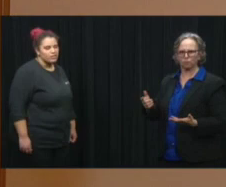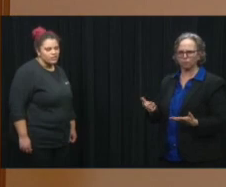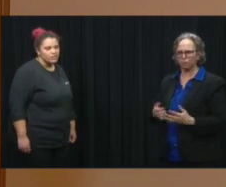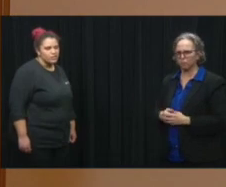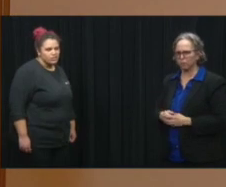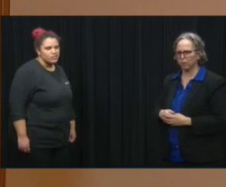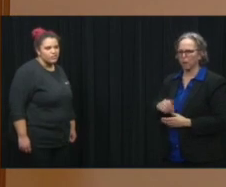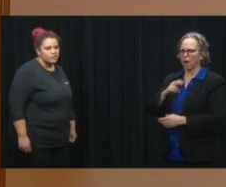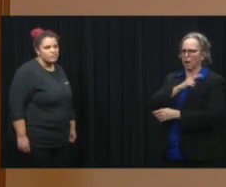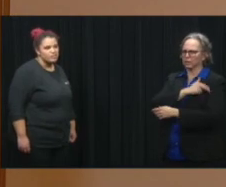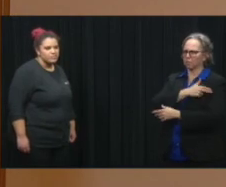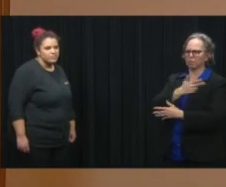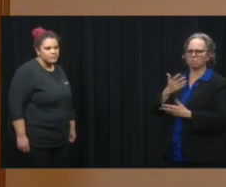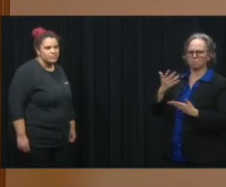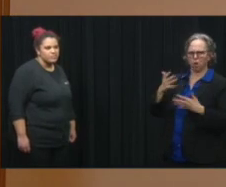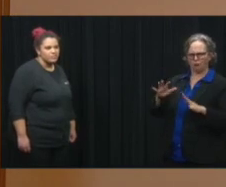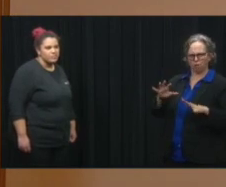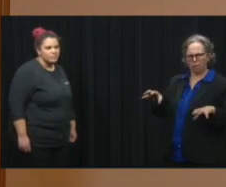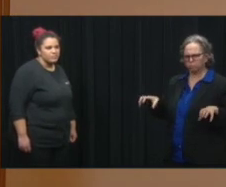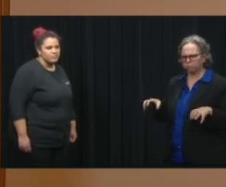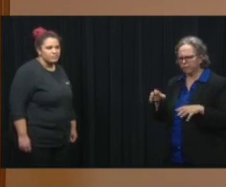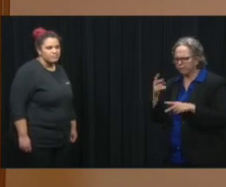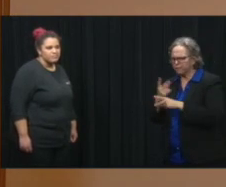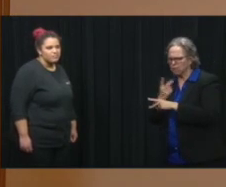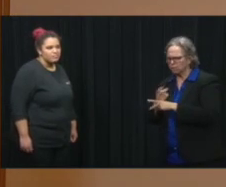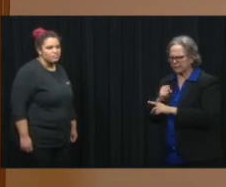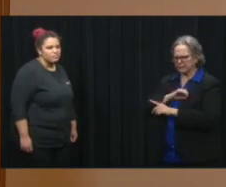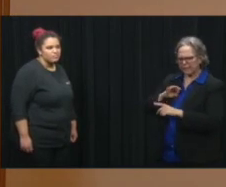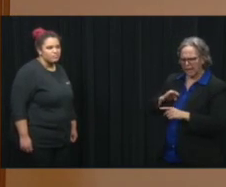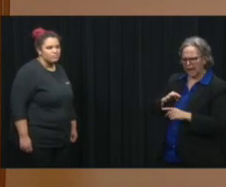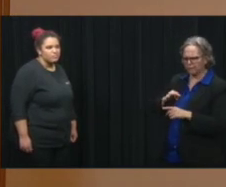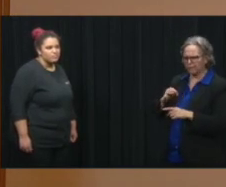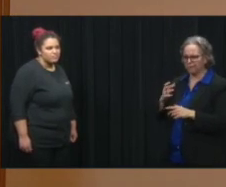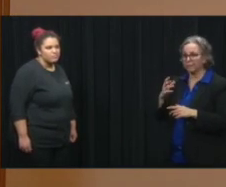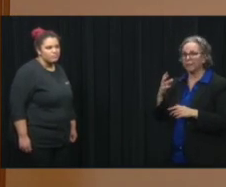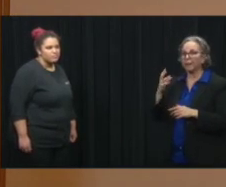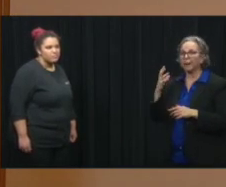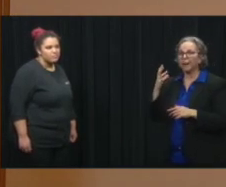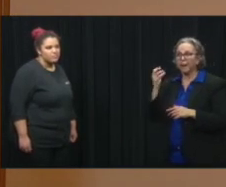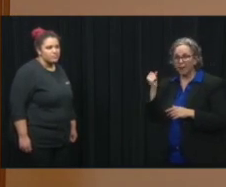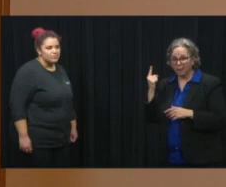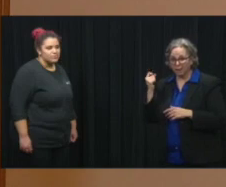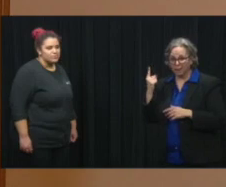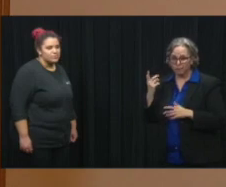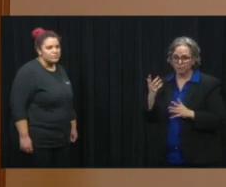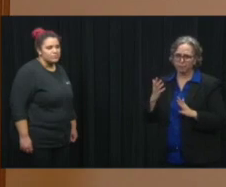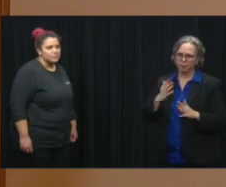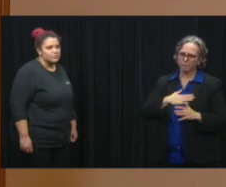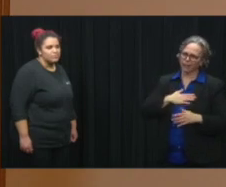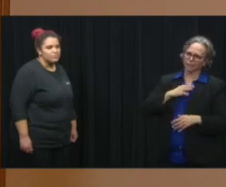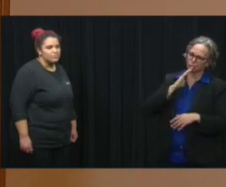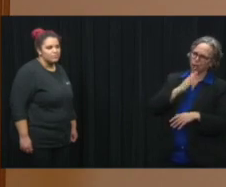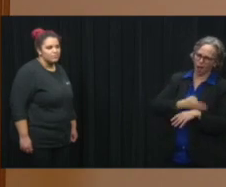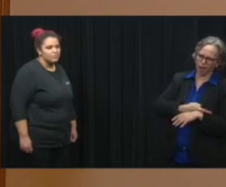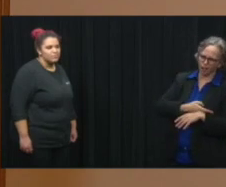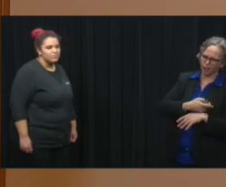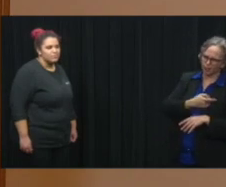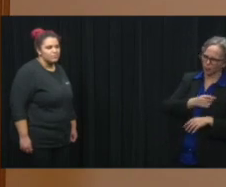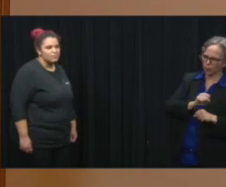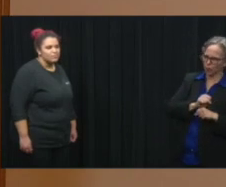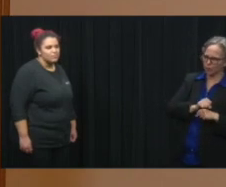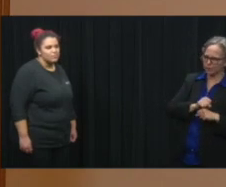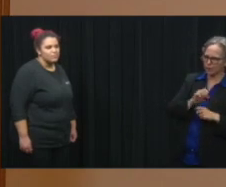on staffing, and they're actually redeploying people. My daughter, Maddie, works at Ohio Health here at